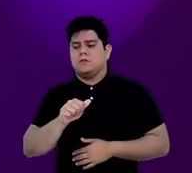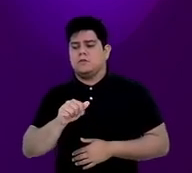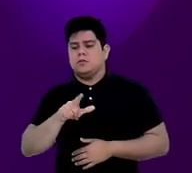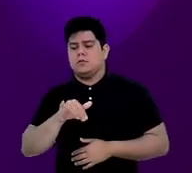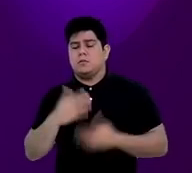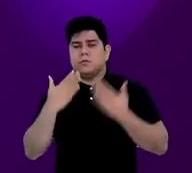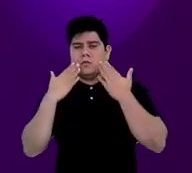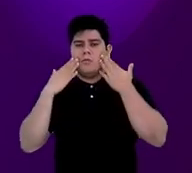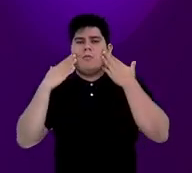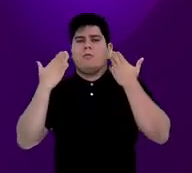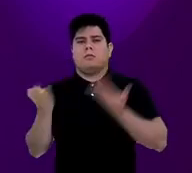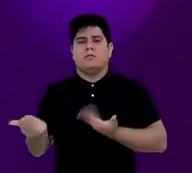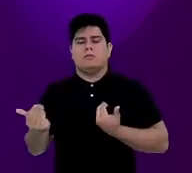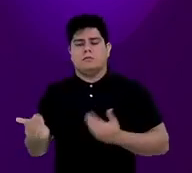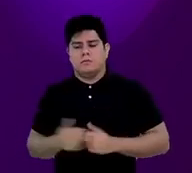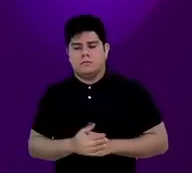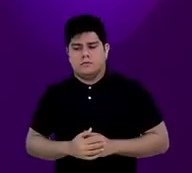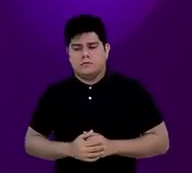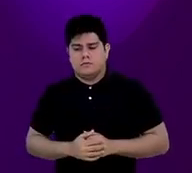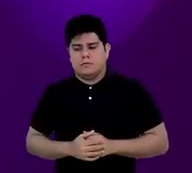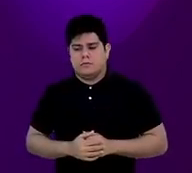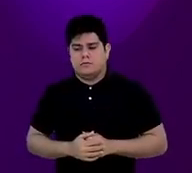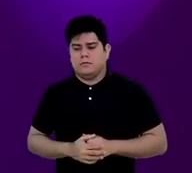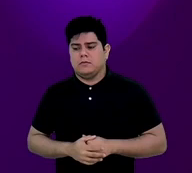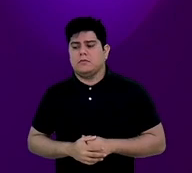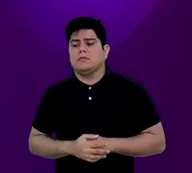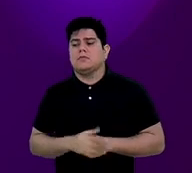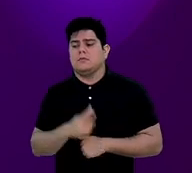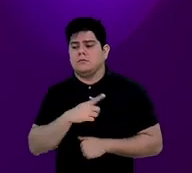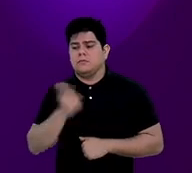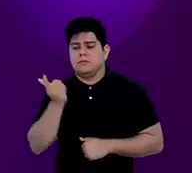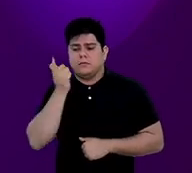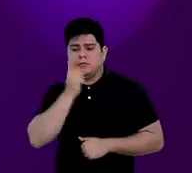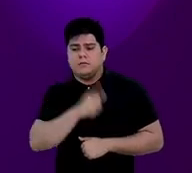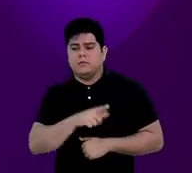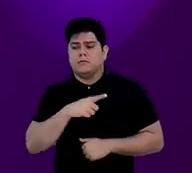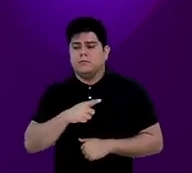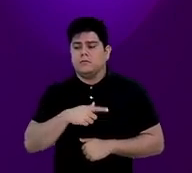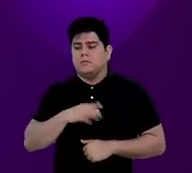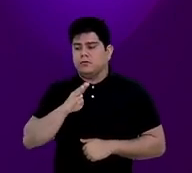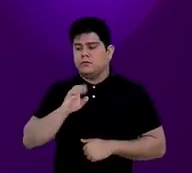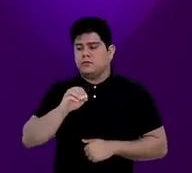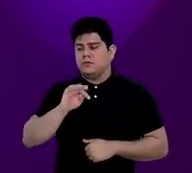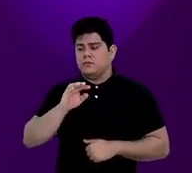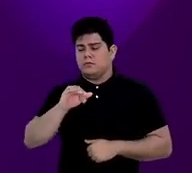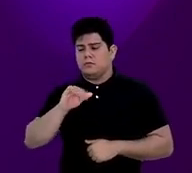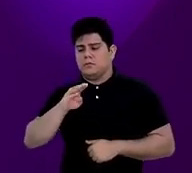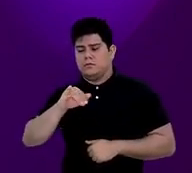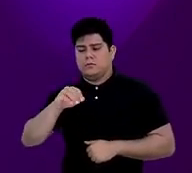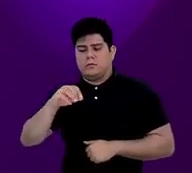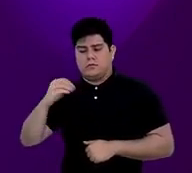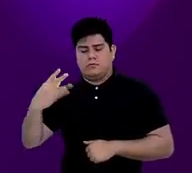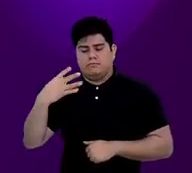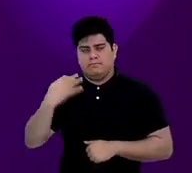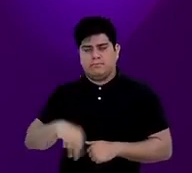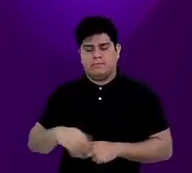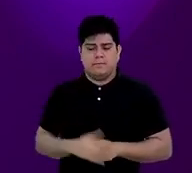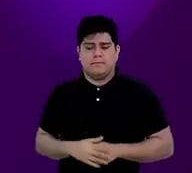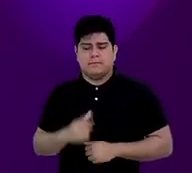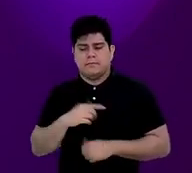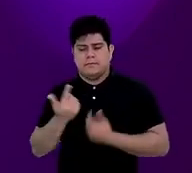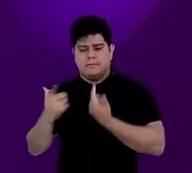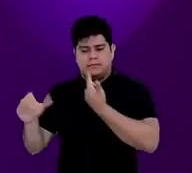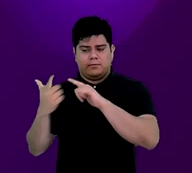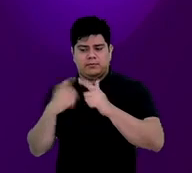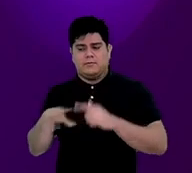to deliver photobiomodulation. There's a lot of home use devices based on LEDs.